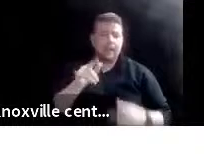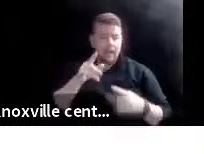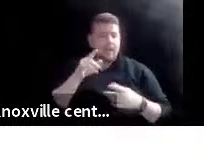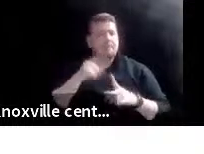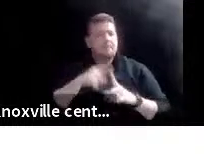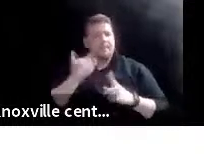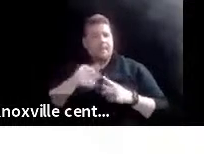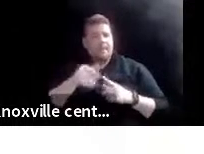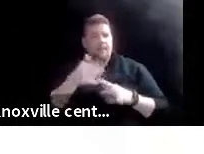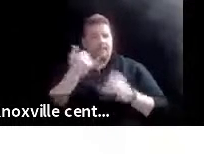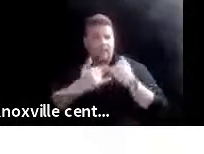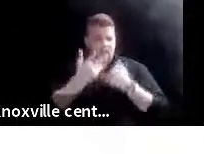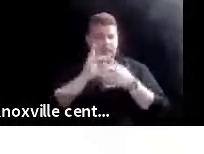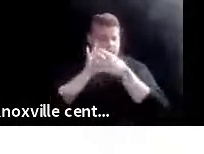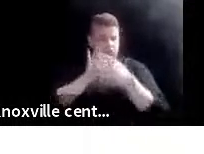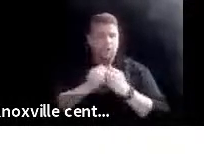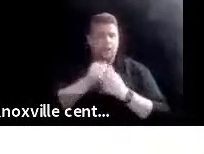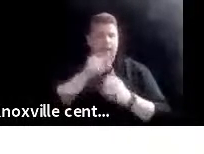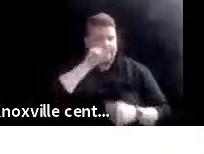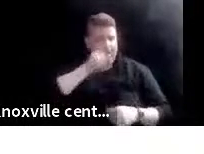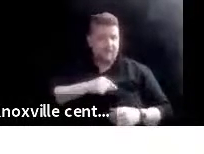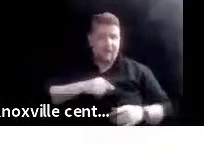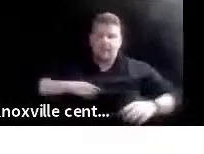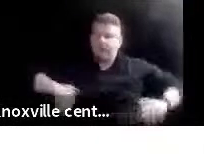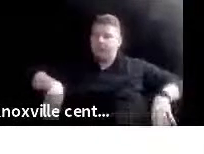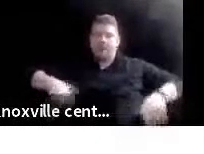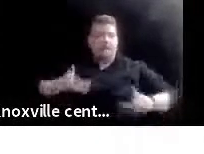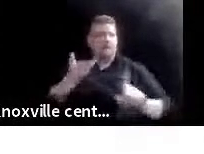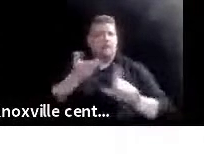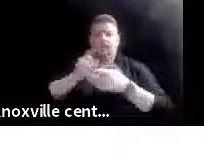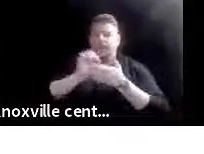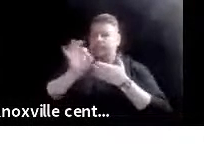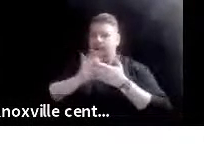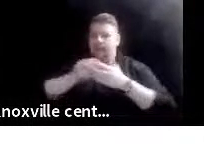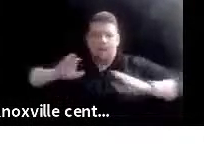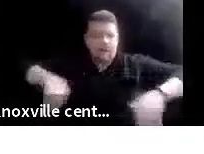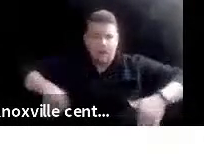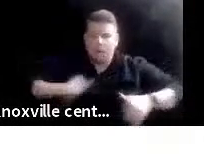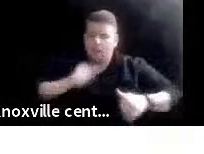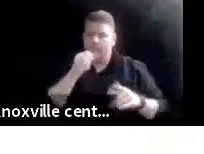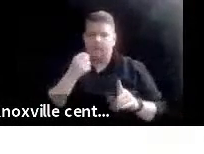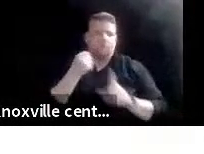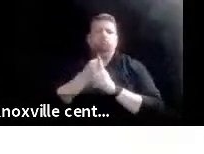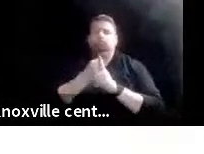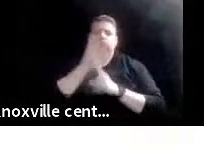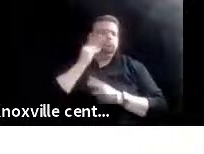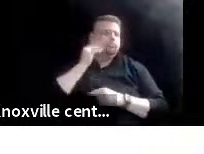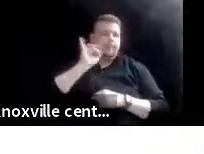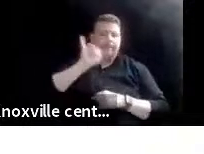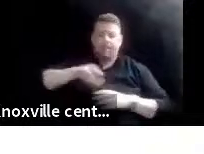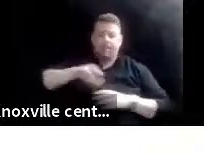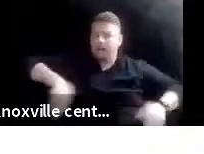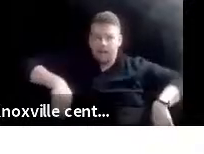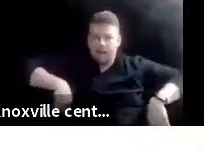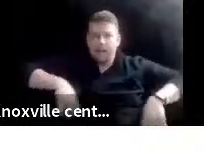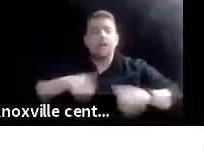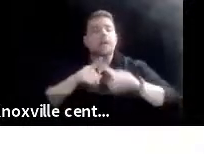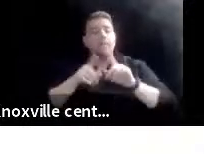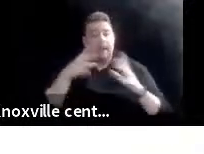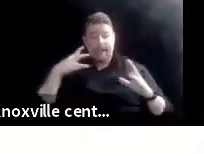Thanksgiving, they aren't there yet. We have not felt those at all. But in